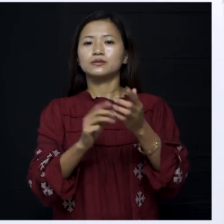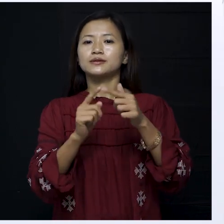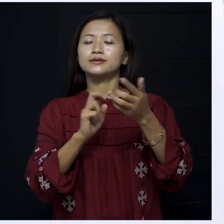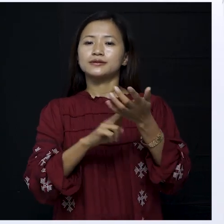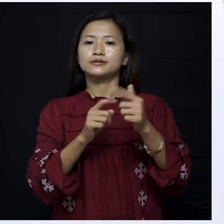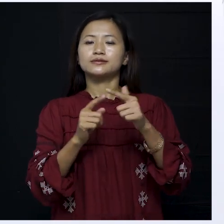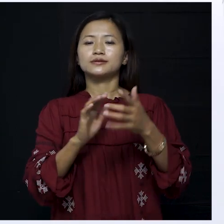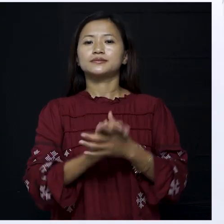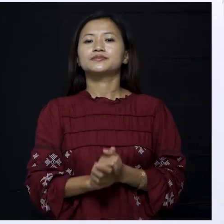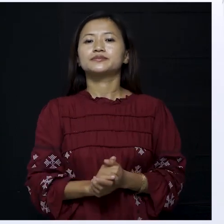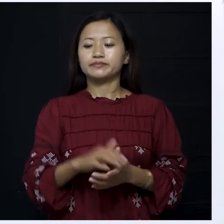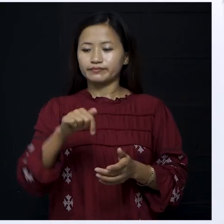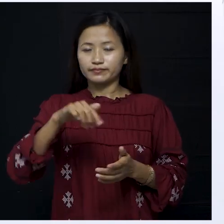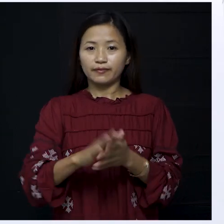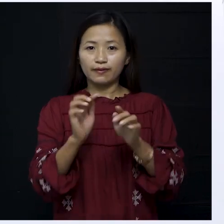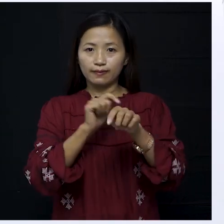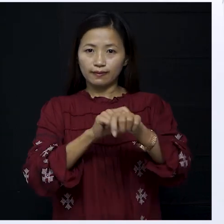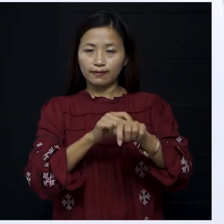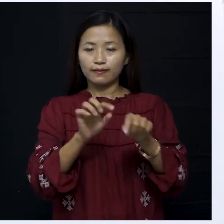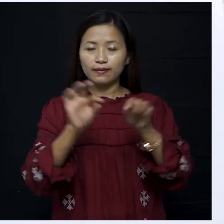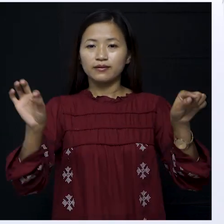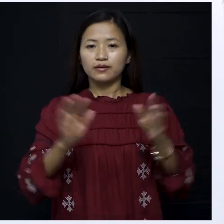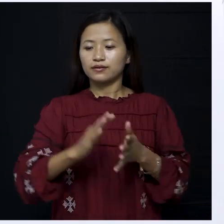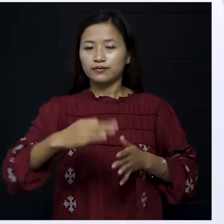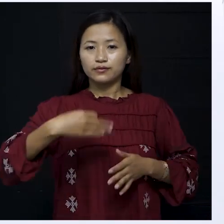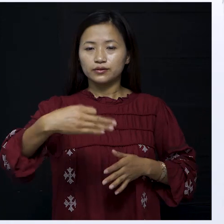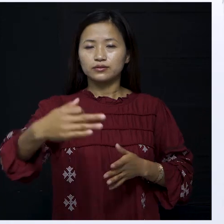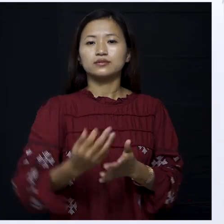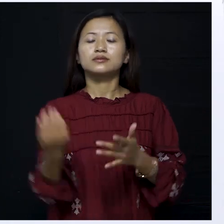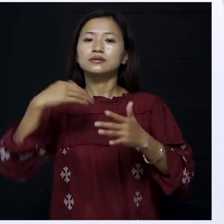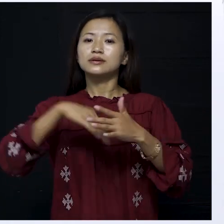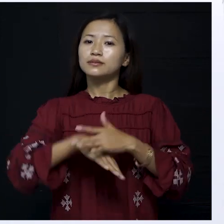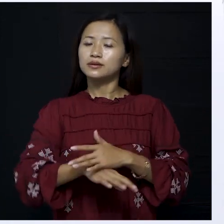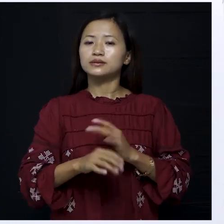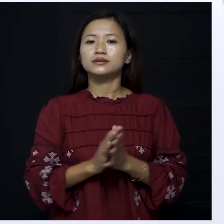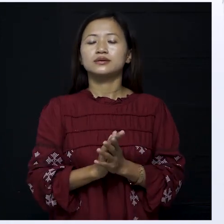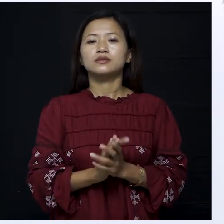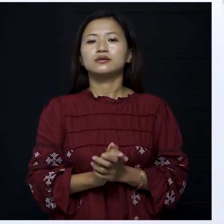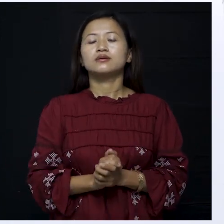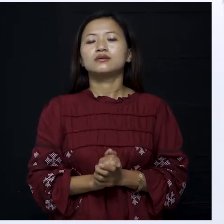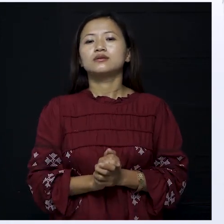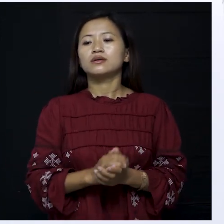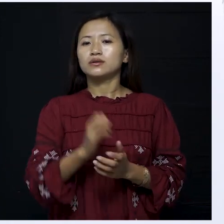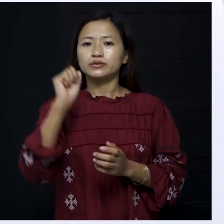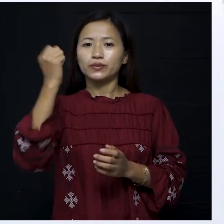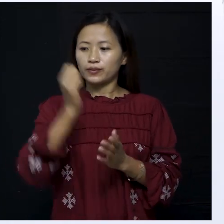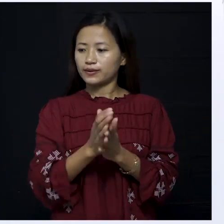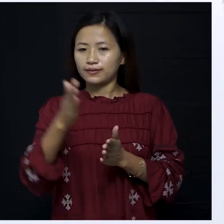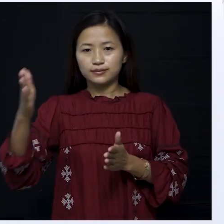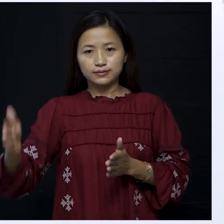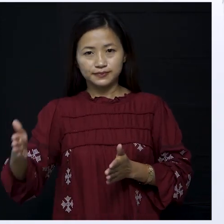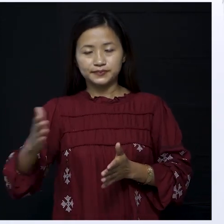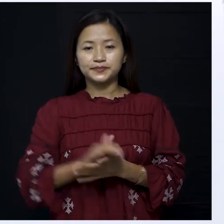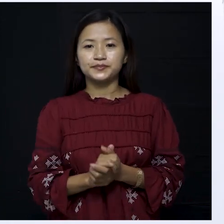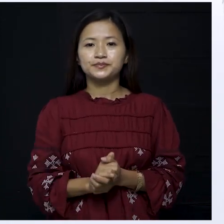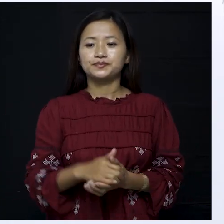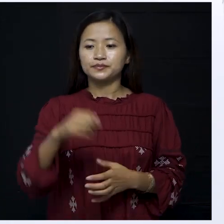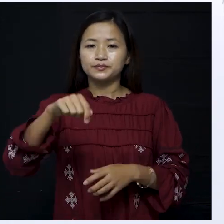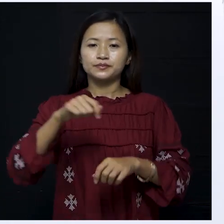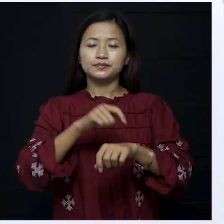we have here in the present timeline, and in the future that would come under, in fact, on your right hand side. So having